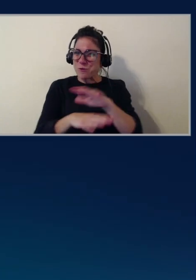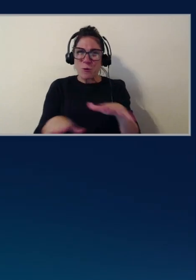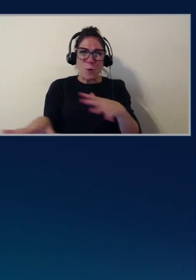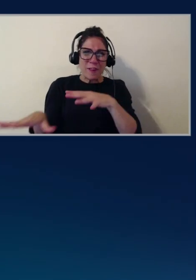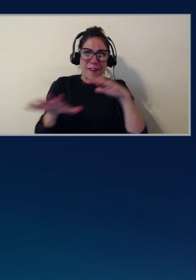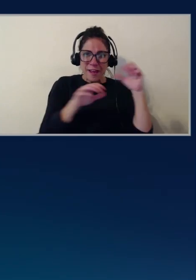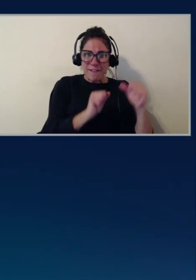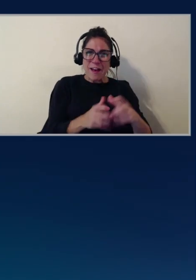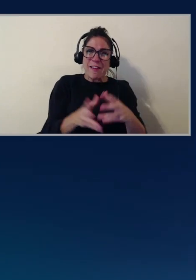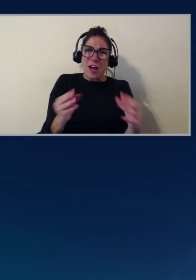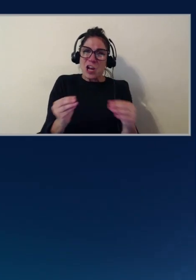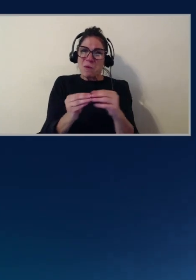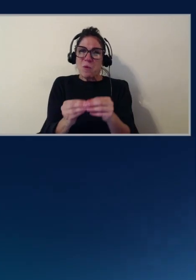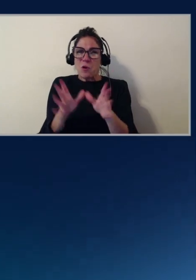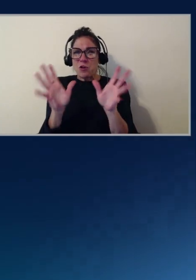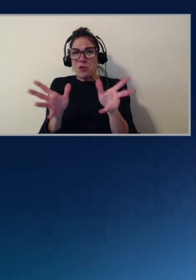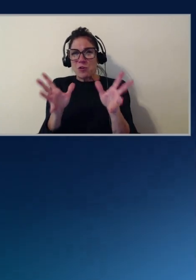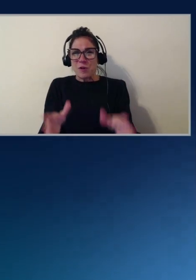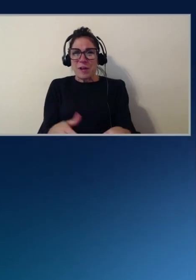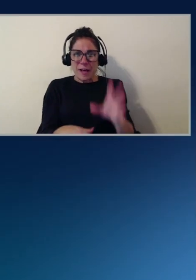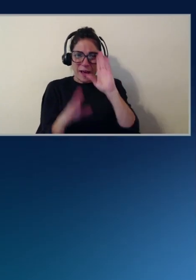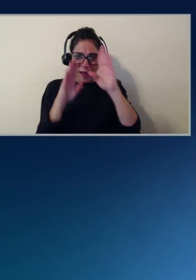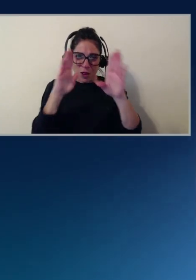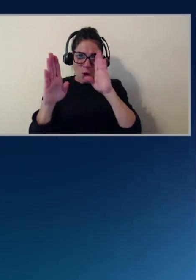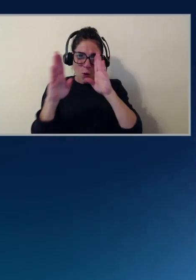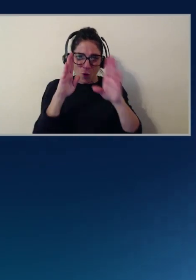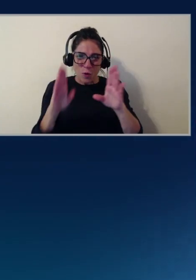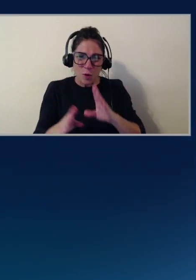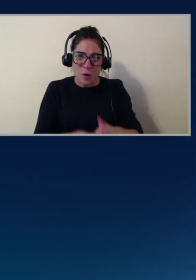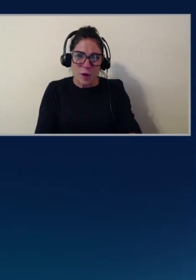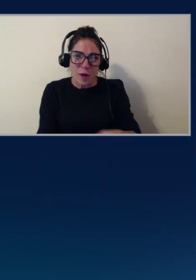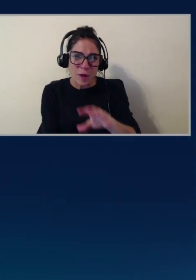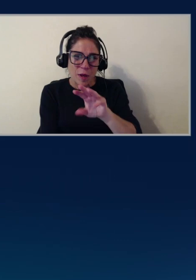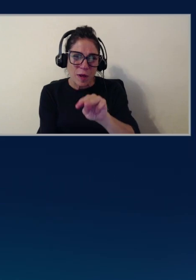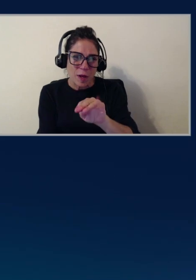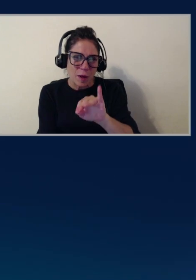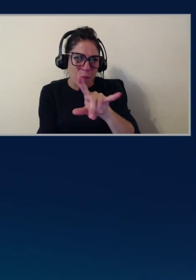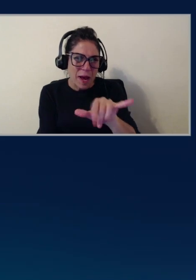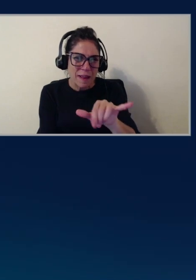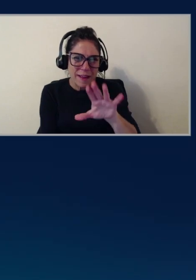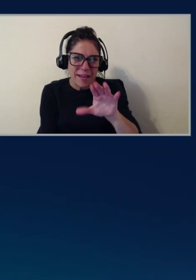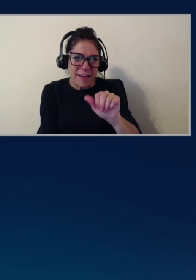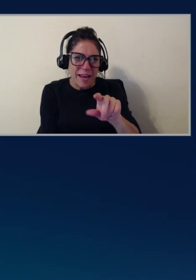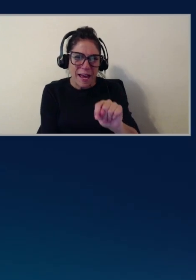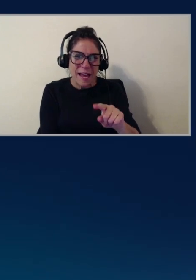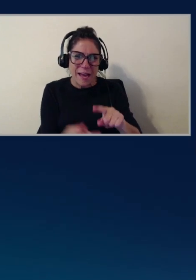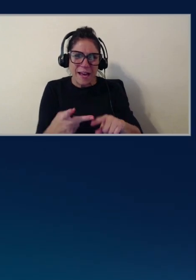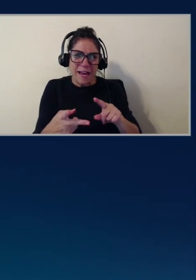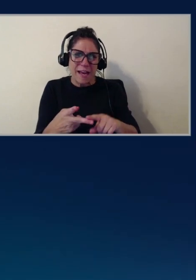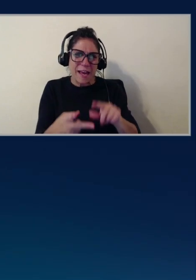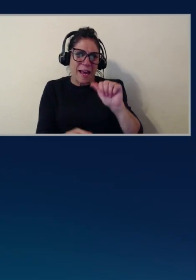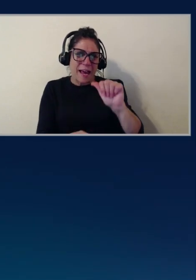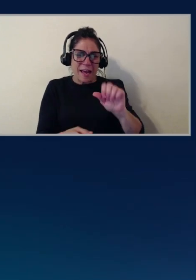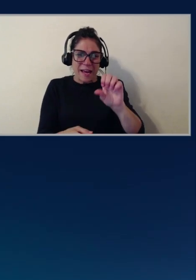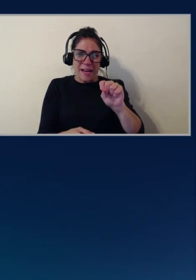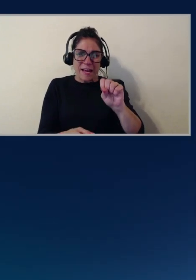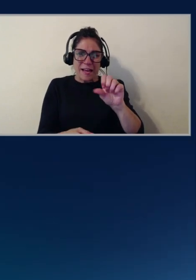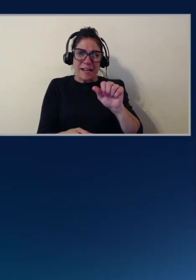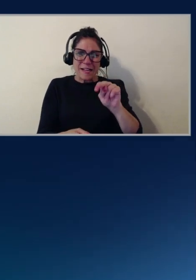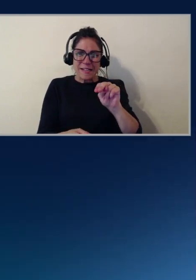content coming up here. I want to say hello to Kalman, My Alley Cat, A Santos, and all the thank you, S3 Bucket.